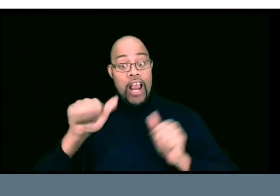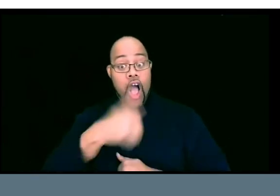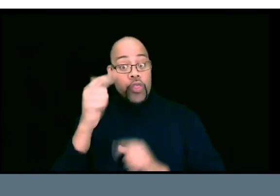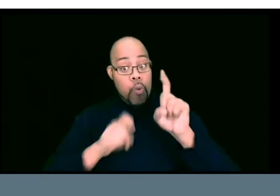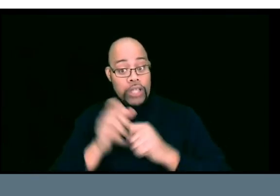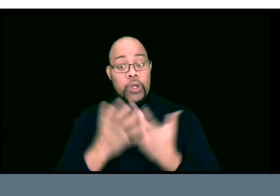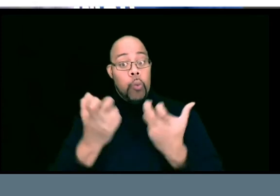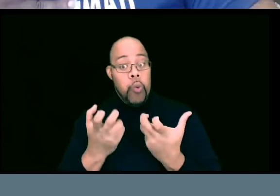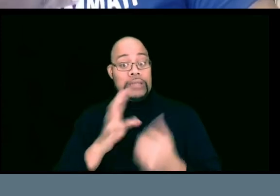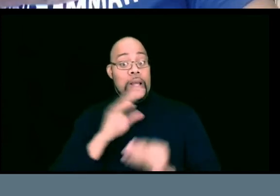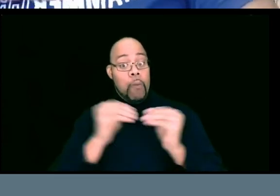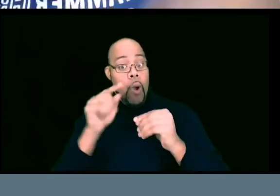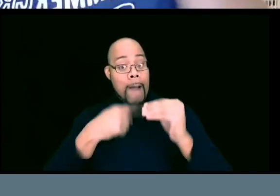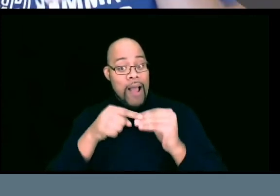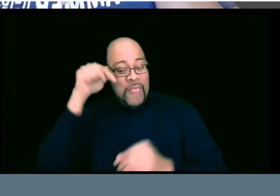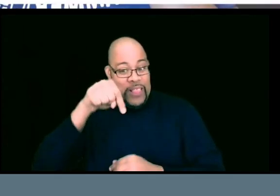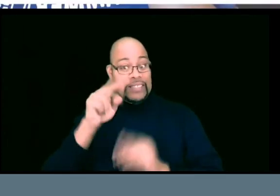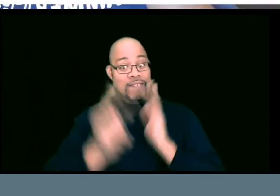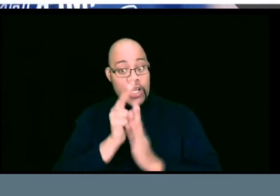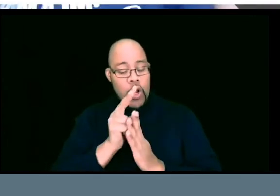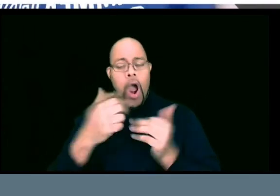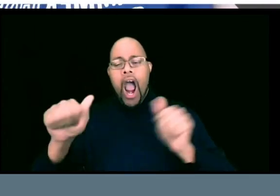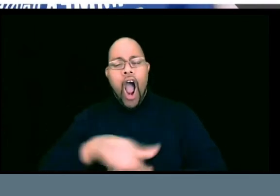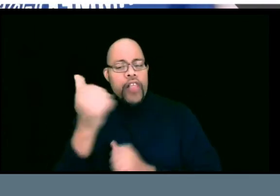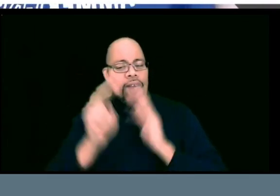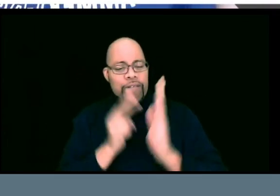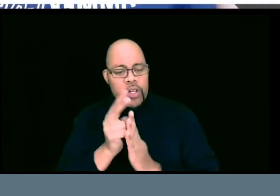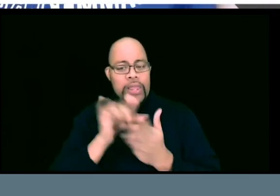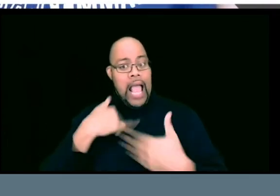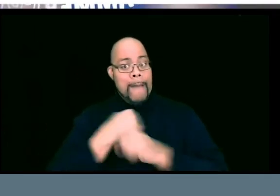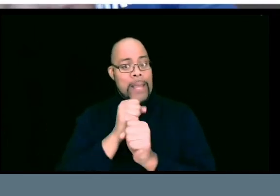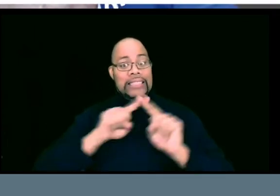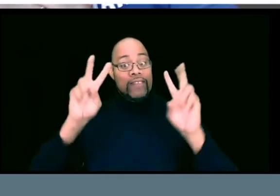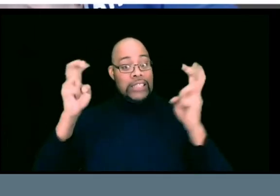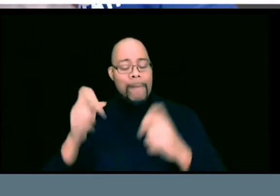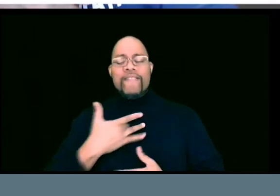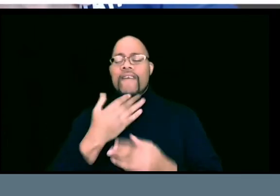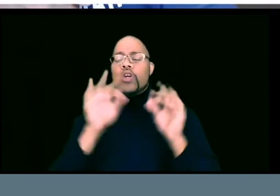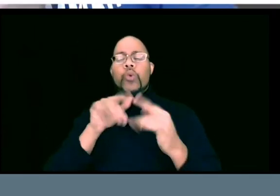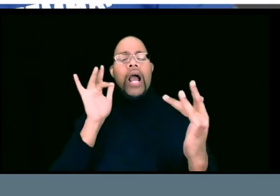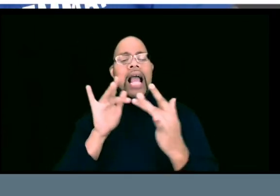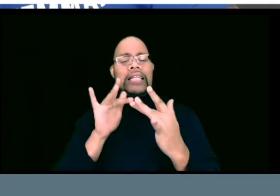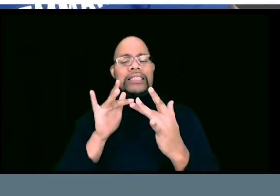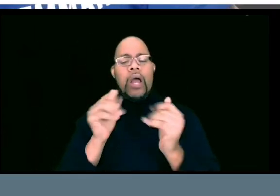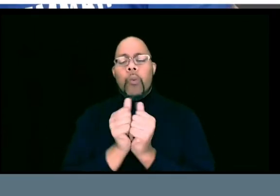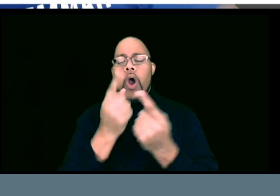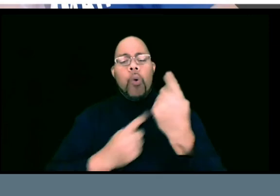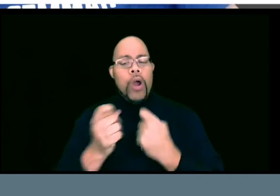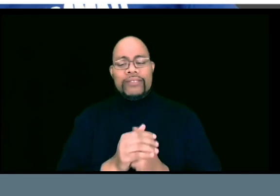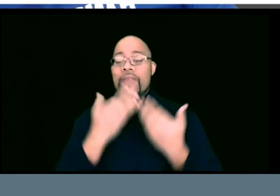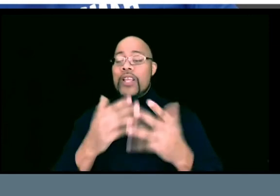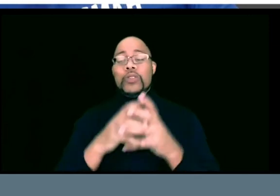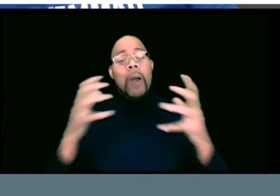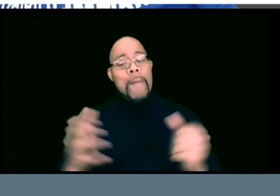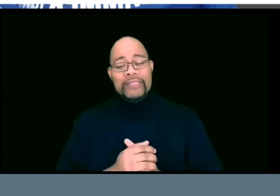science. And if you have any other questions or would like to speak about this video or any other of the videos that I've made on different topics, feel free to contact